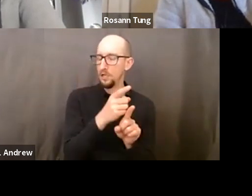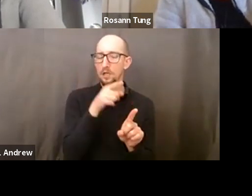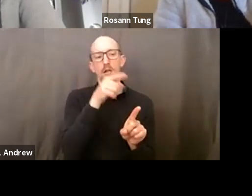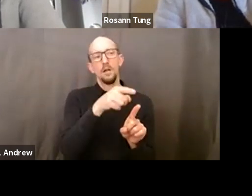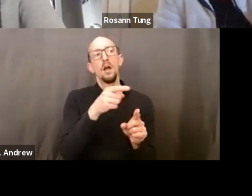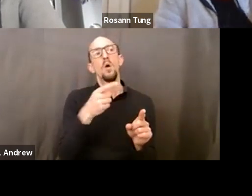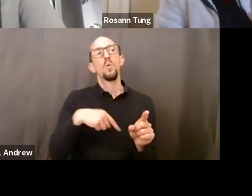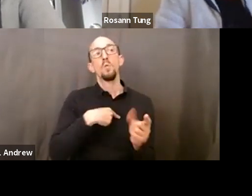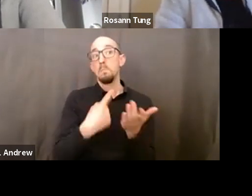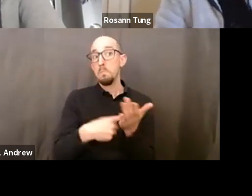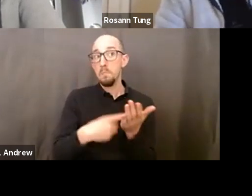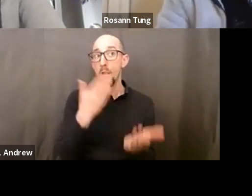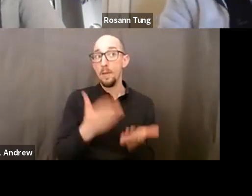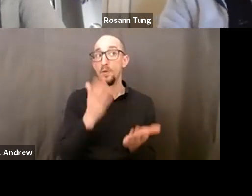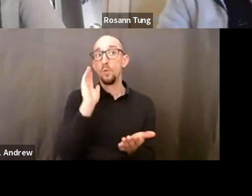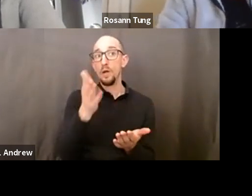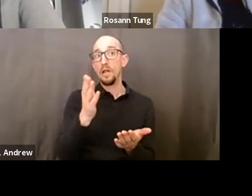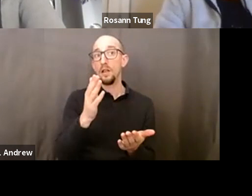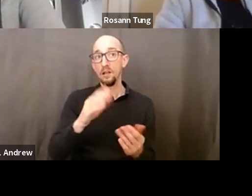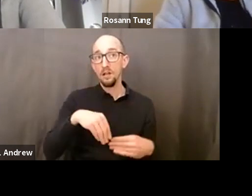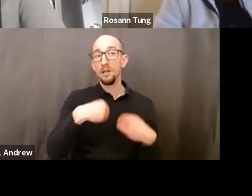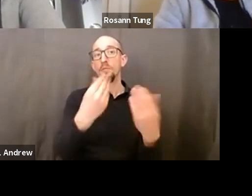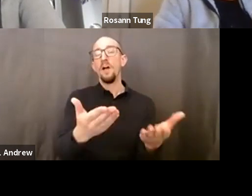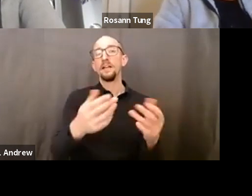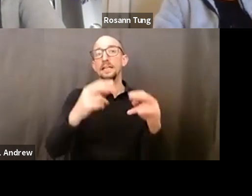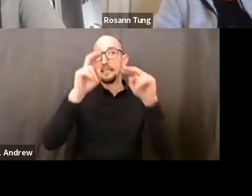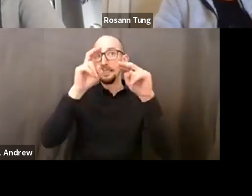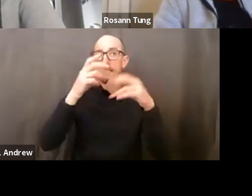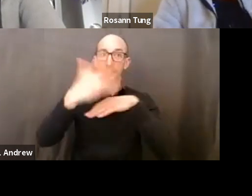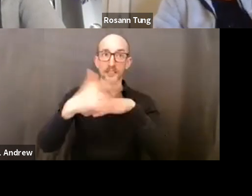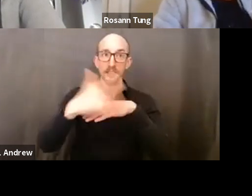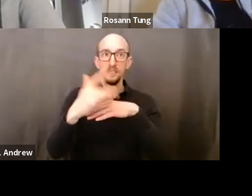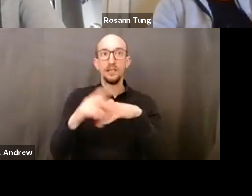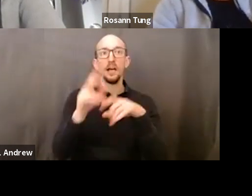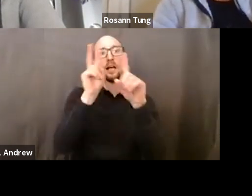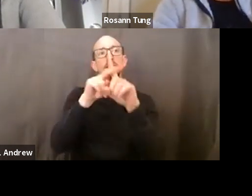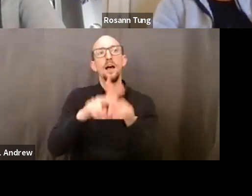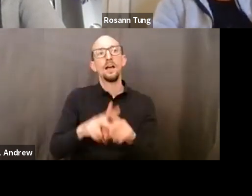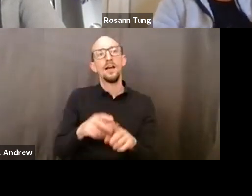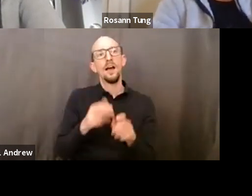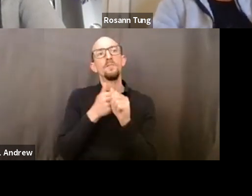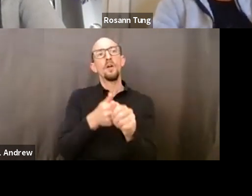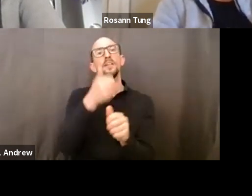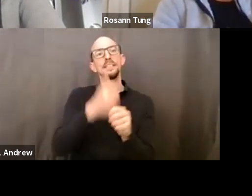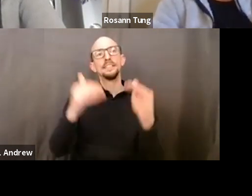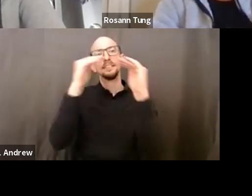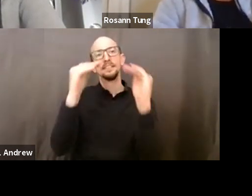be potentially seats allotted by tier or assigned to tier as opposed to